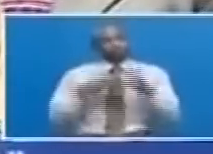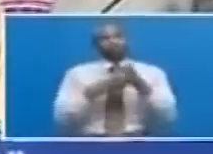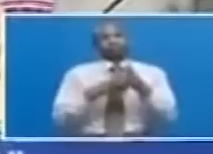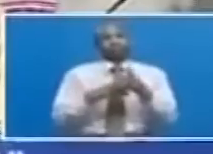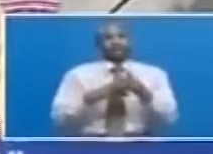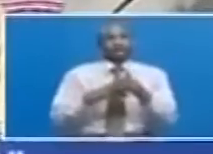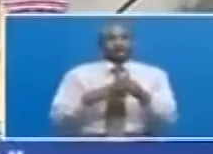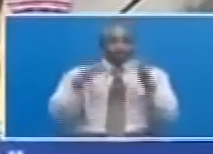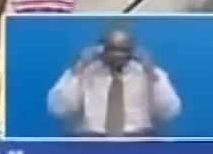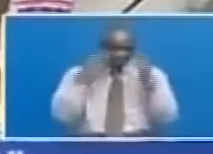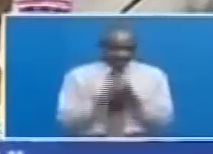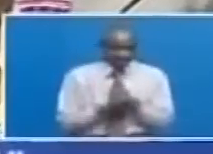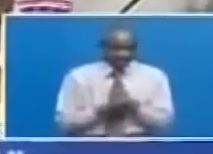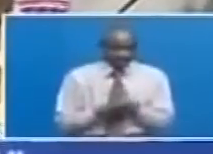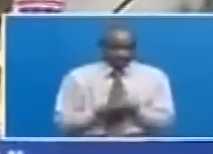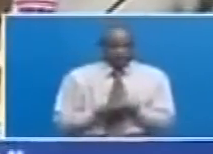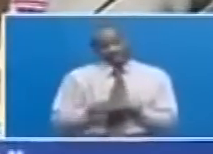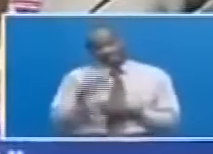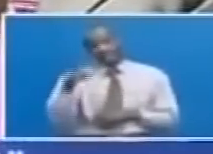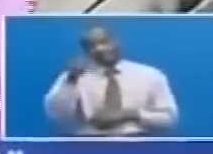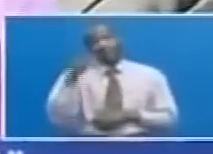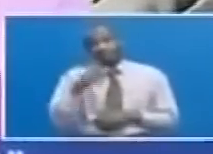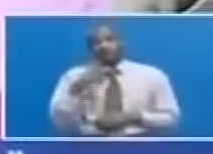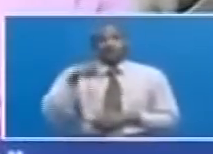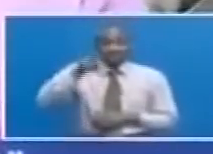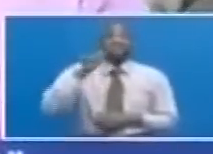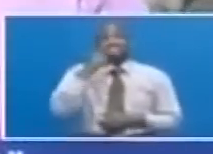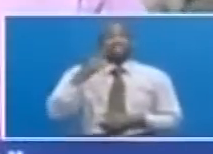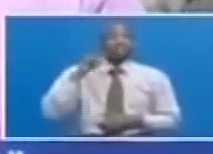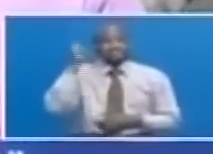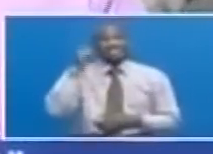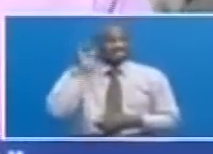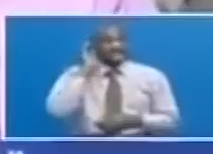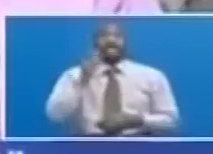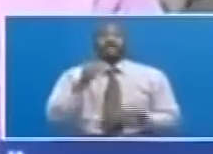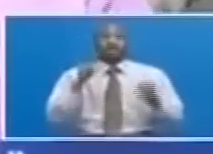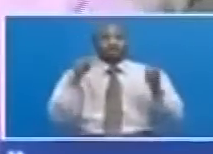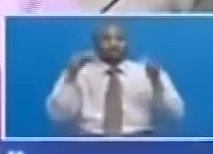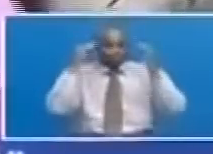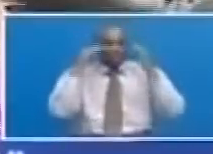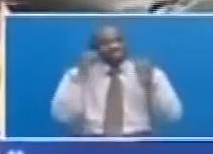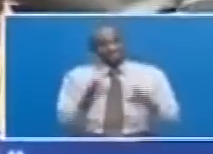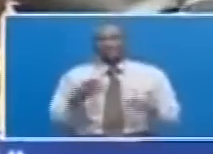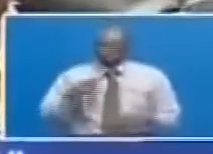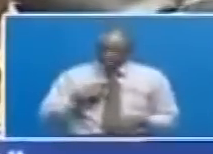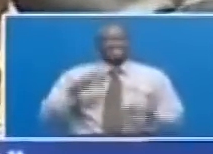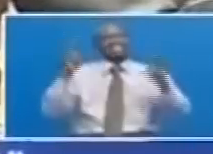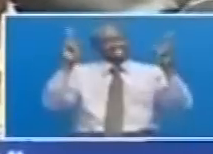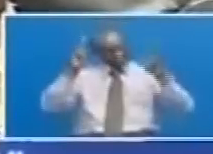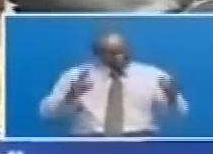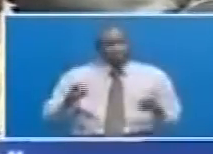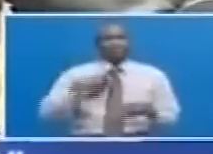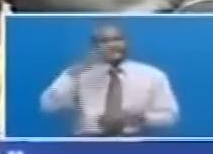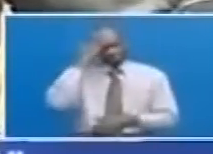pia alikuwa anasema president akusikia court, na yeye pia amekuwa the same. I'm an international labor leader of